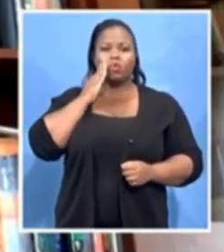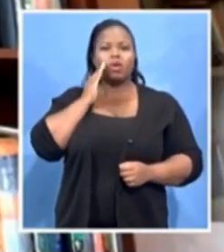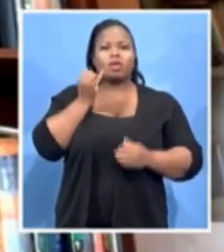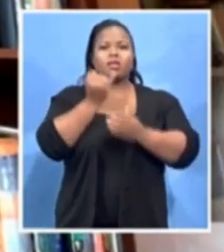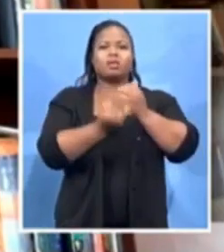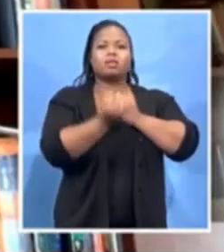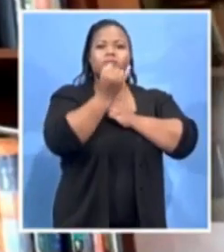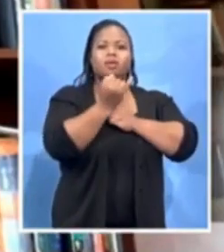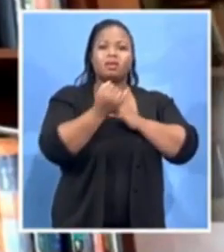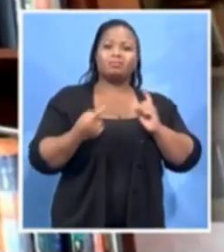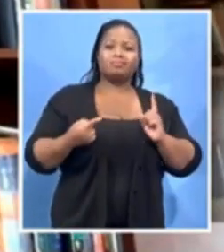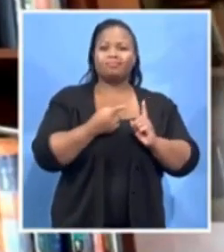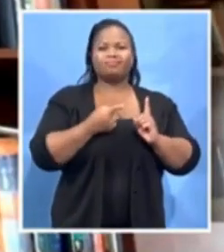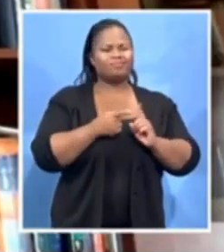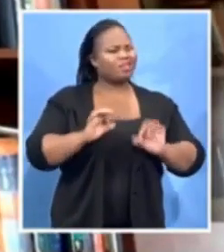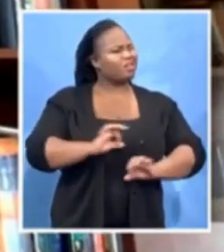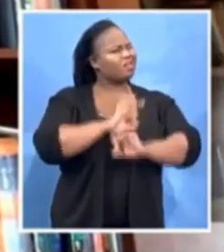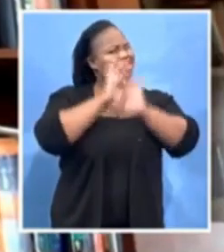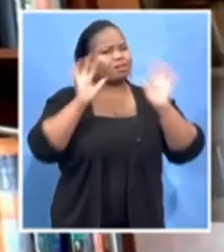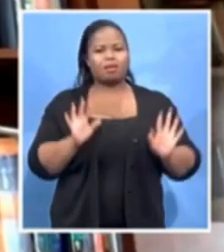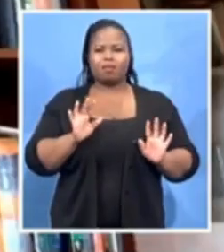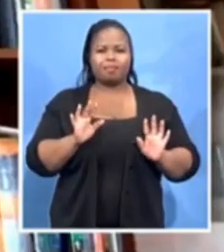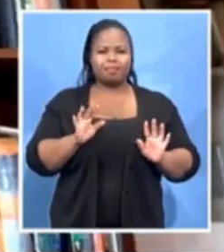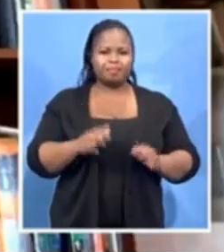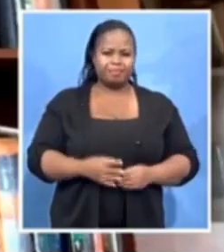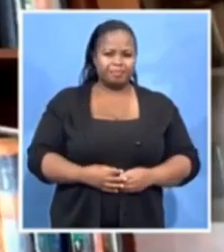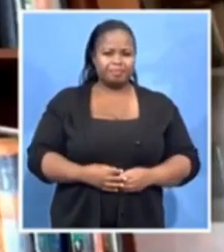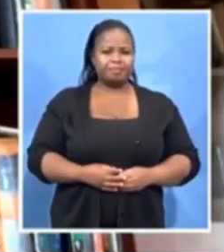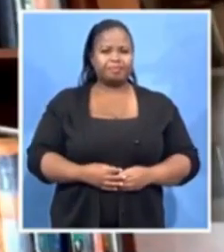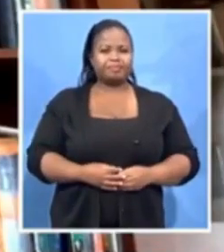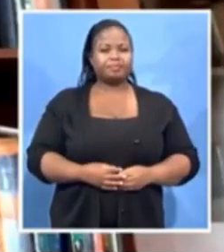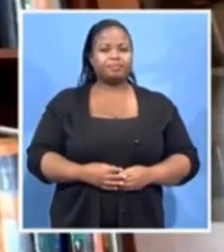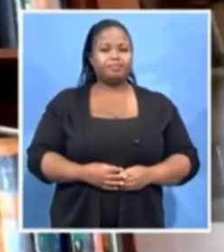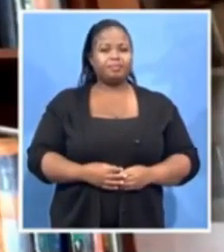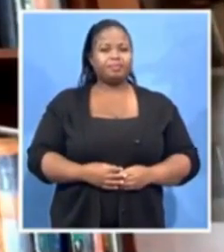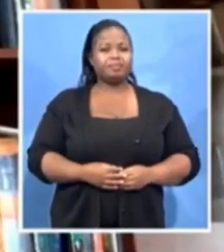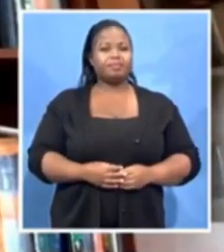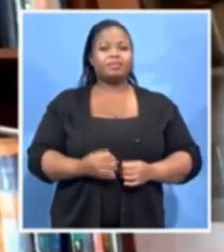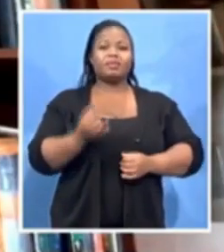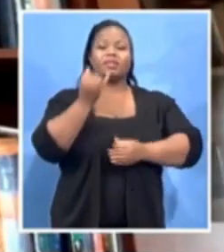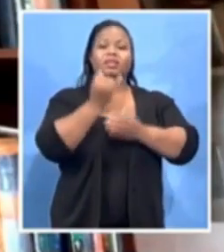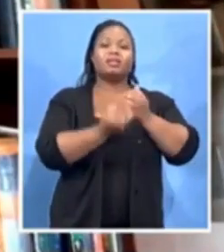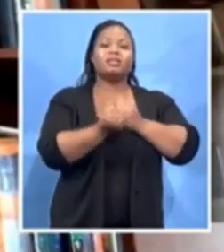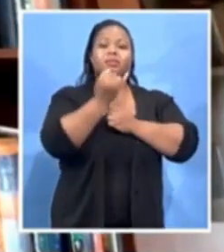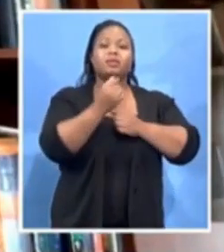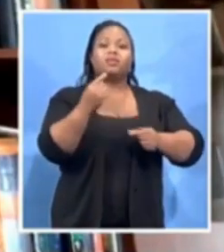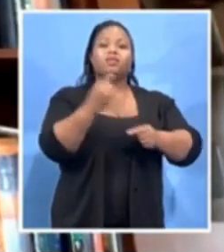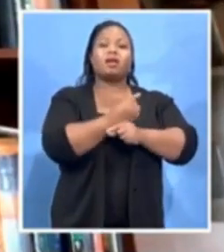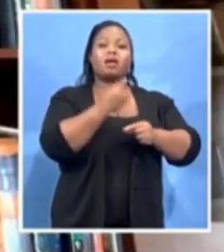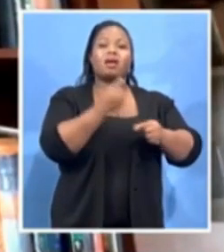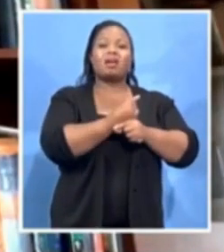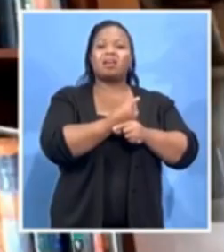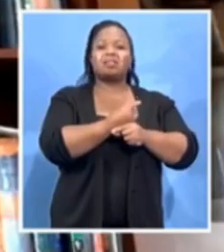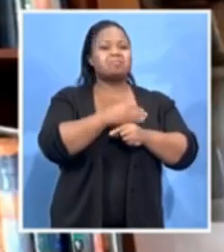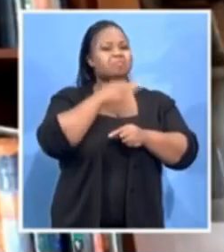he was passionate that the independence of Ghana meant nothing if the rest